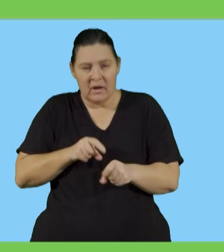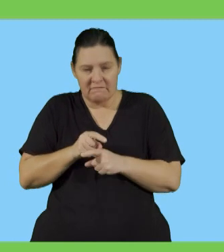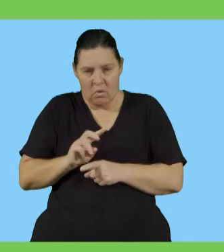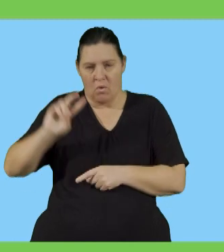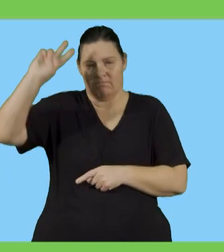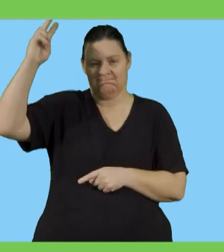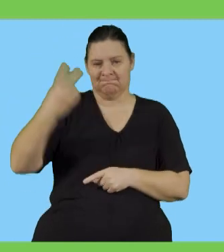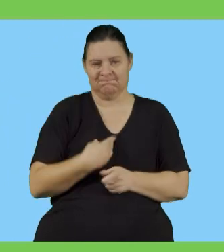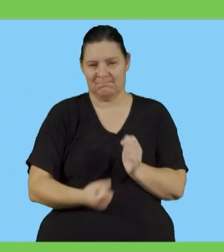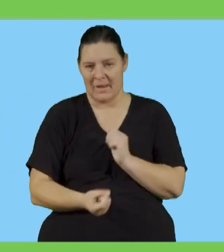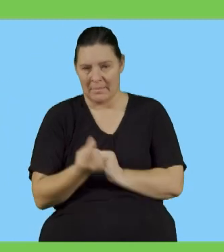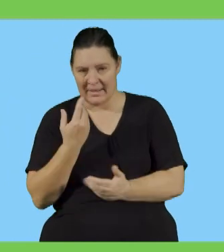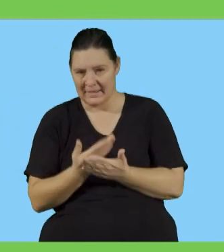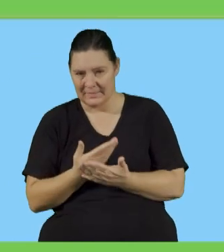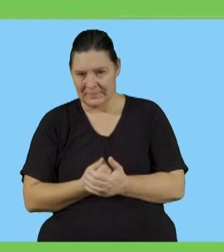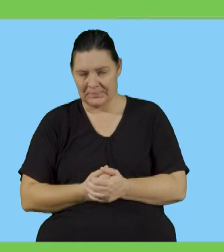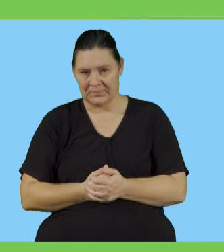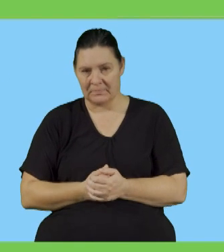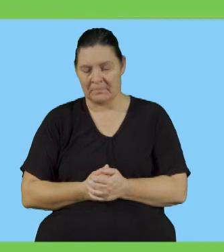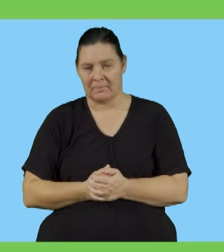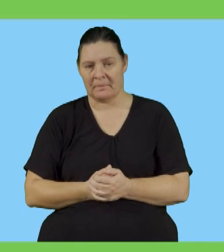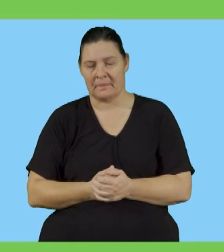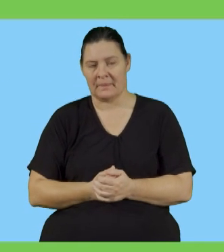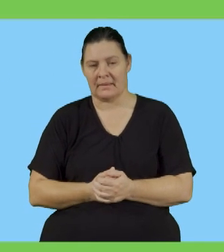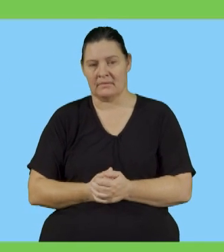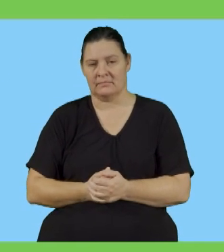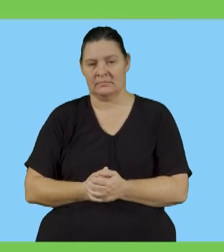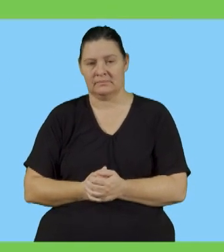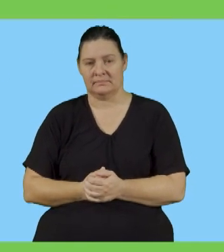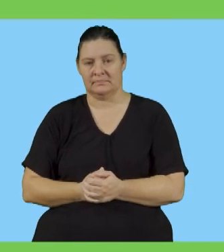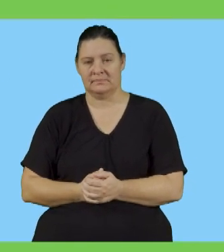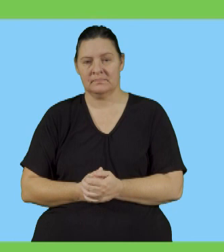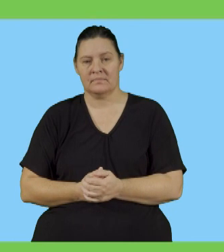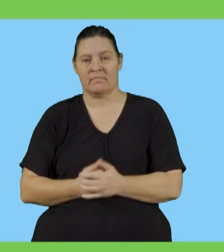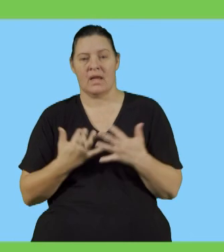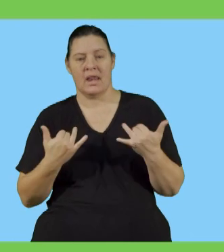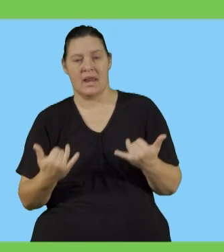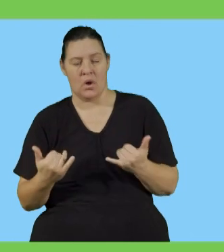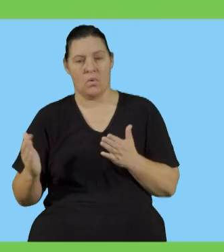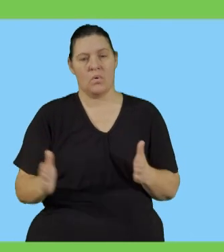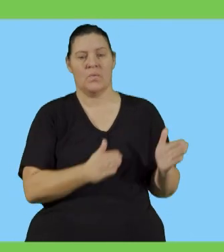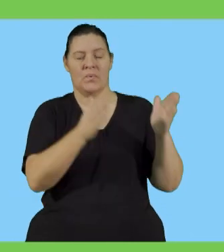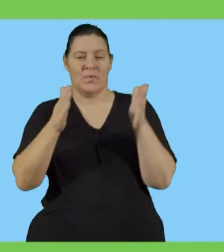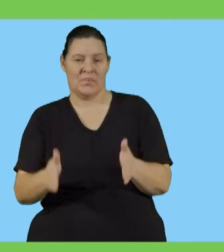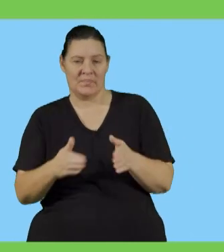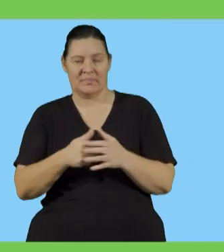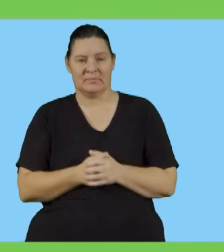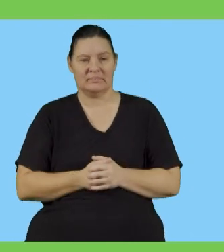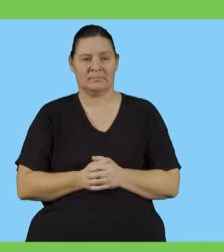So carbon dioxide is the gas that is required for photosynthesis to happen. Let us move on to the next